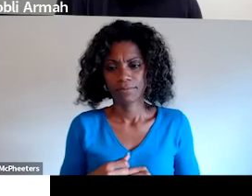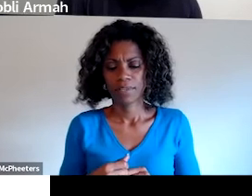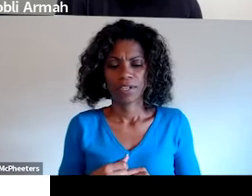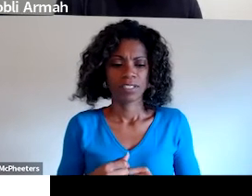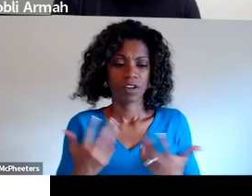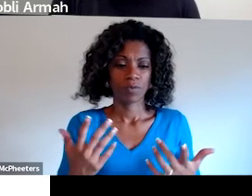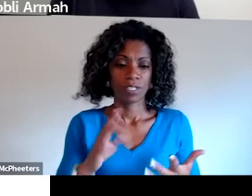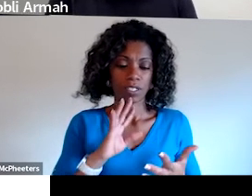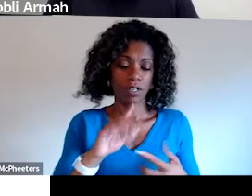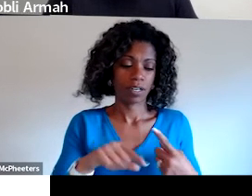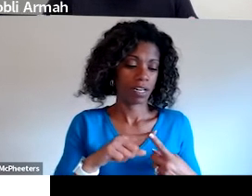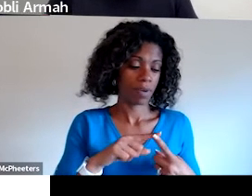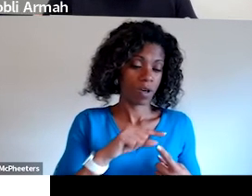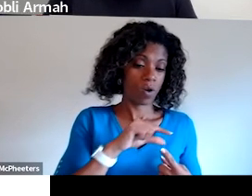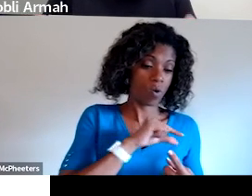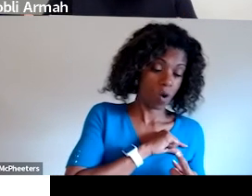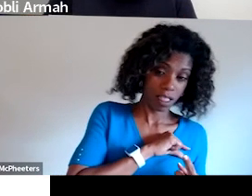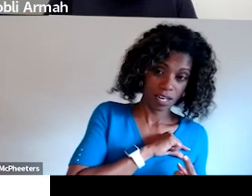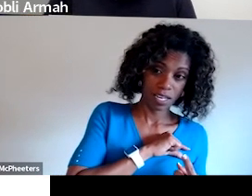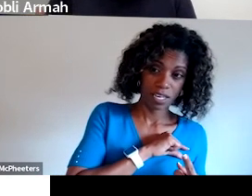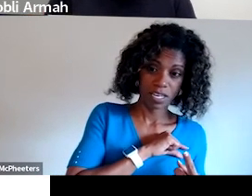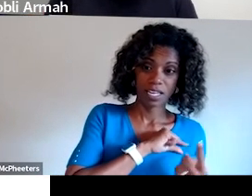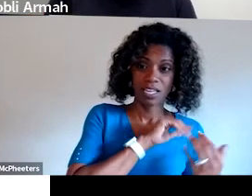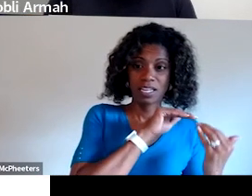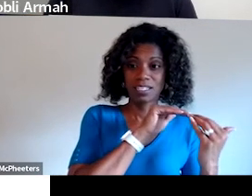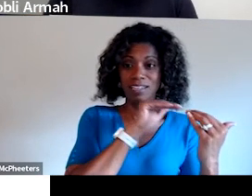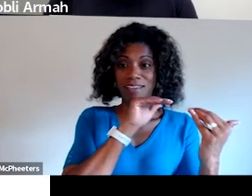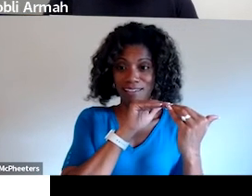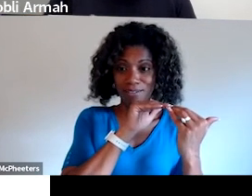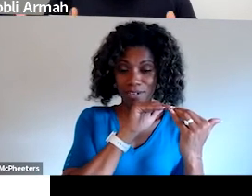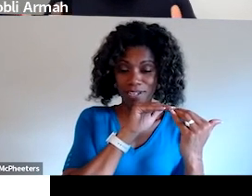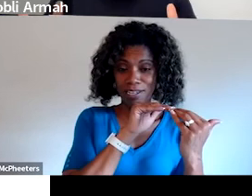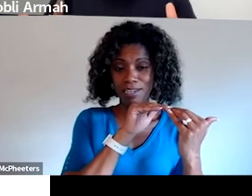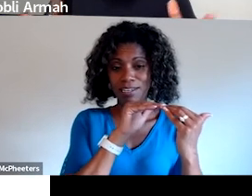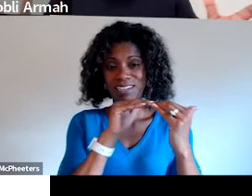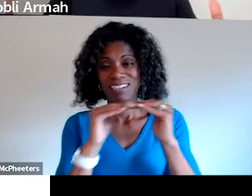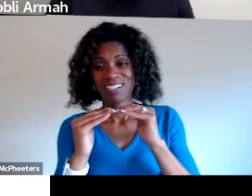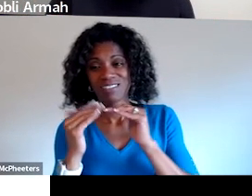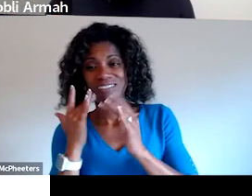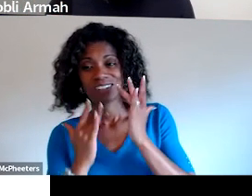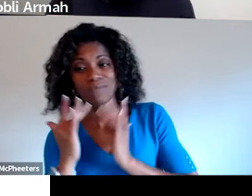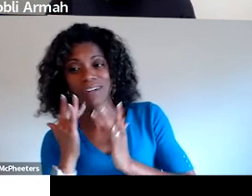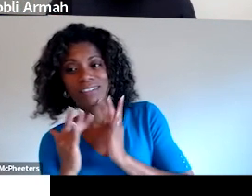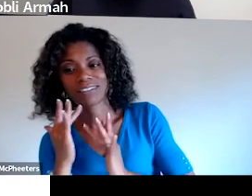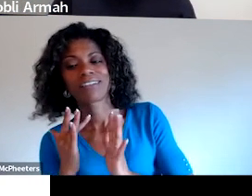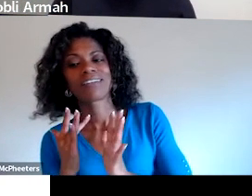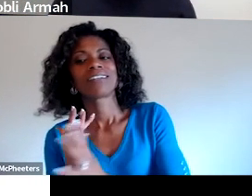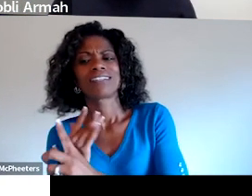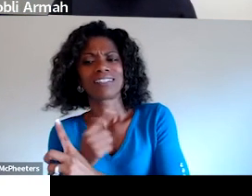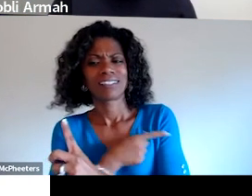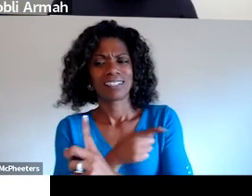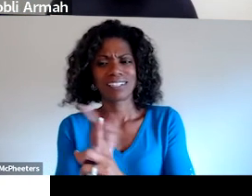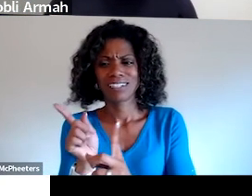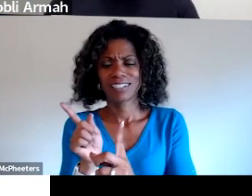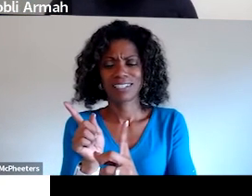equity, from disparities, it's because one part of the country or part of your organization doesn't want to hear the new word. And